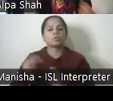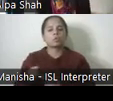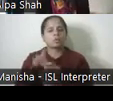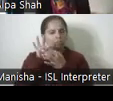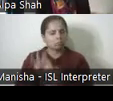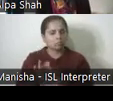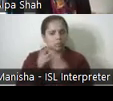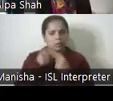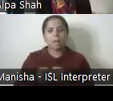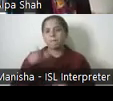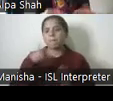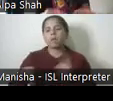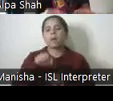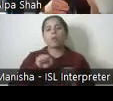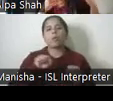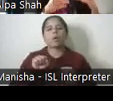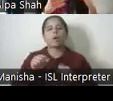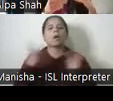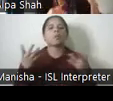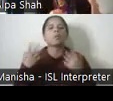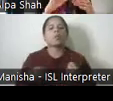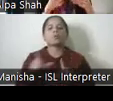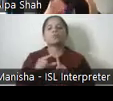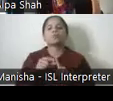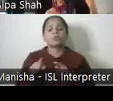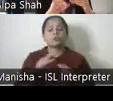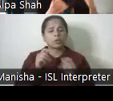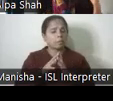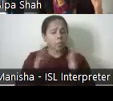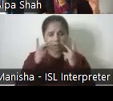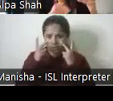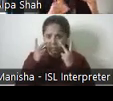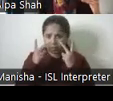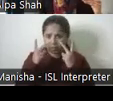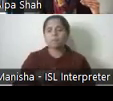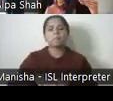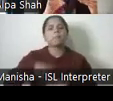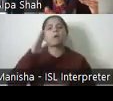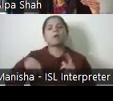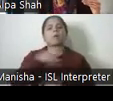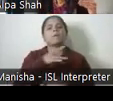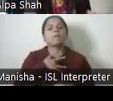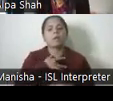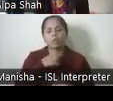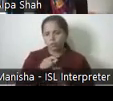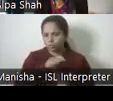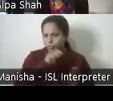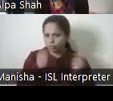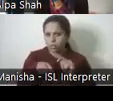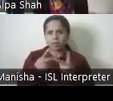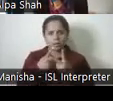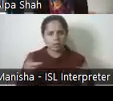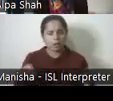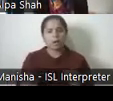an individual above the rest. All changes will start bringing in new degrees of stratification and differentiation